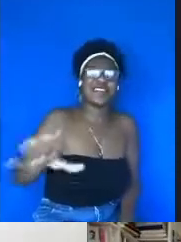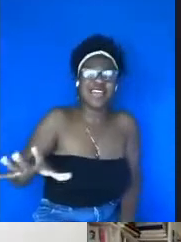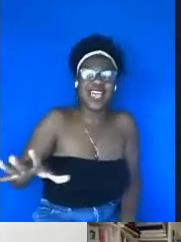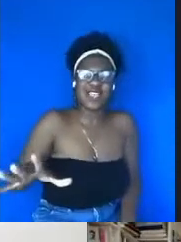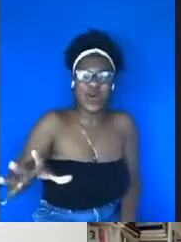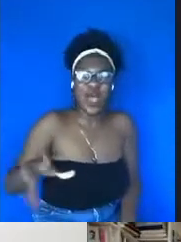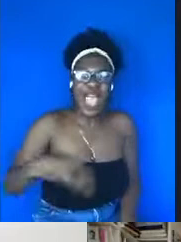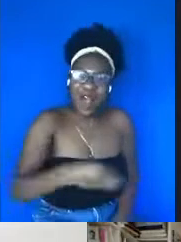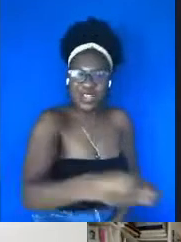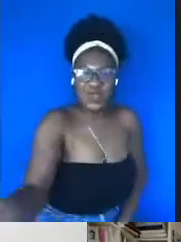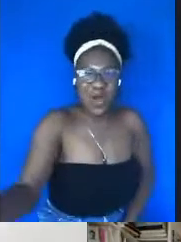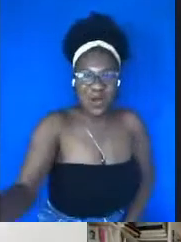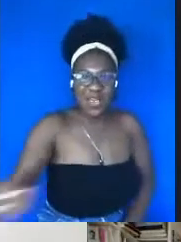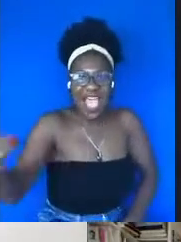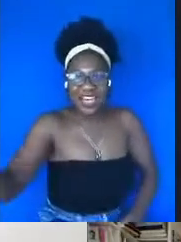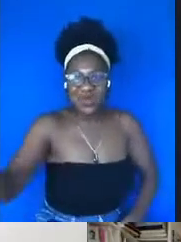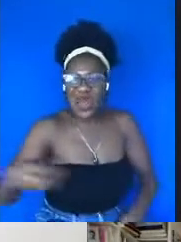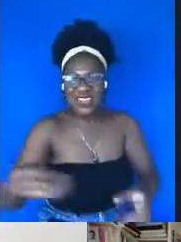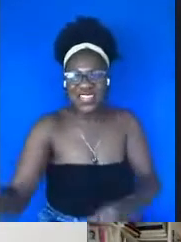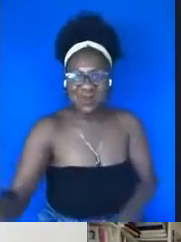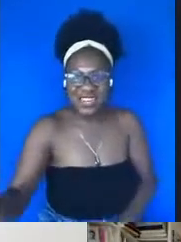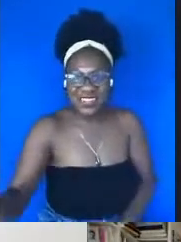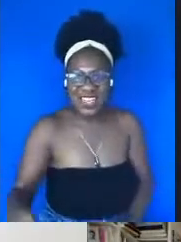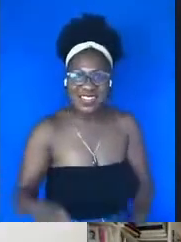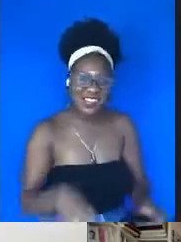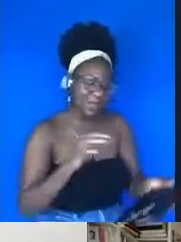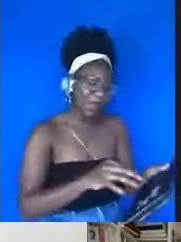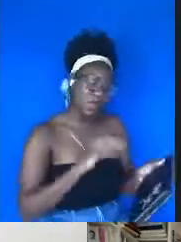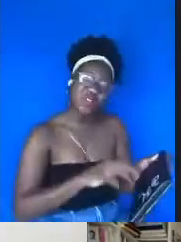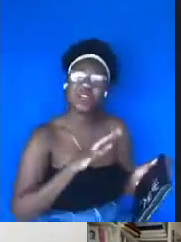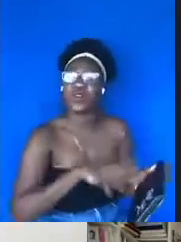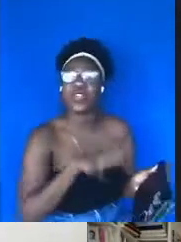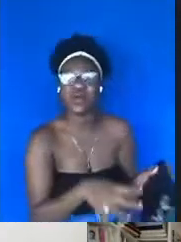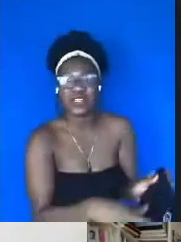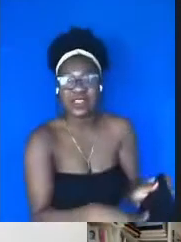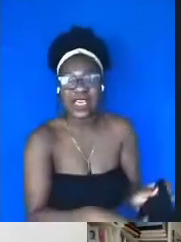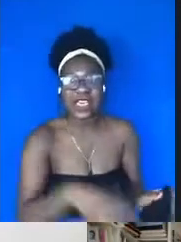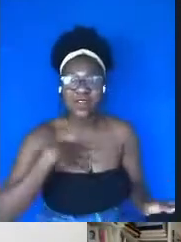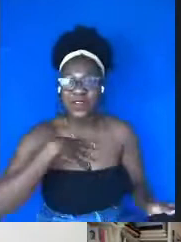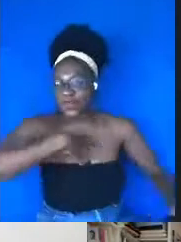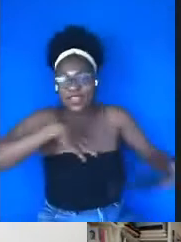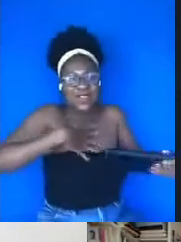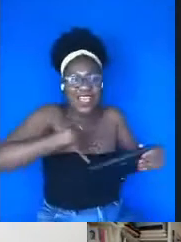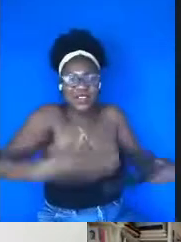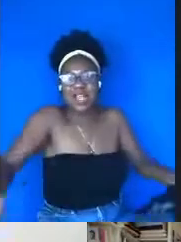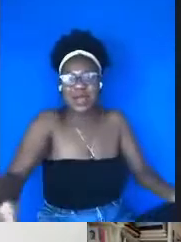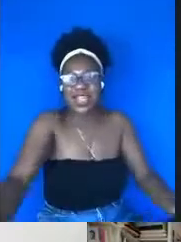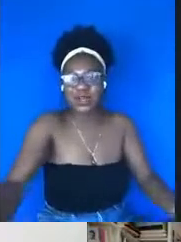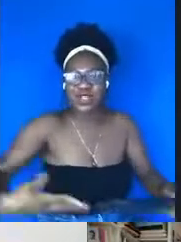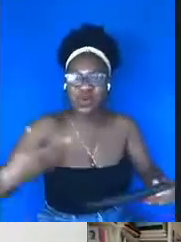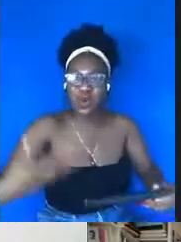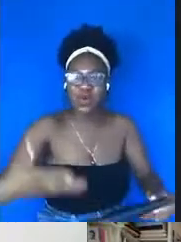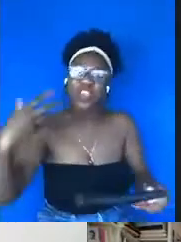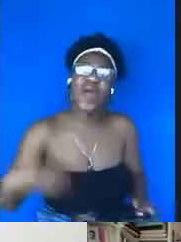it intimidates them because it's like, you know, how could you know? How do you have to explain to us? And it's like, baby, we speak two different languages. Even if I explain